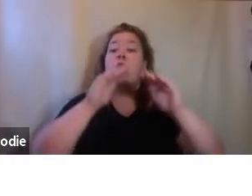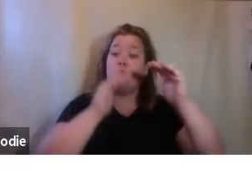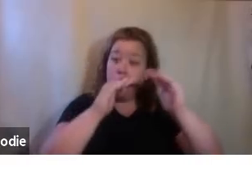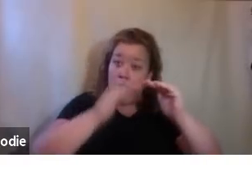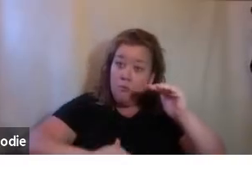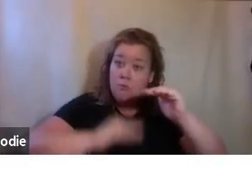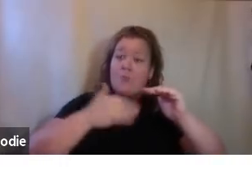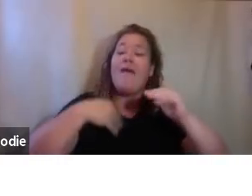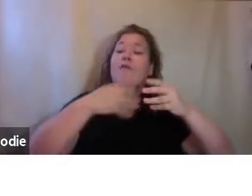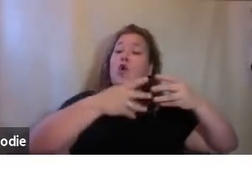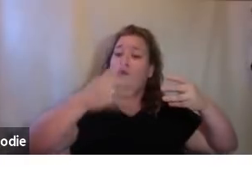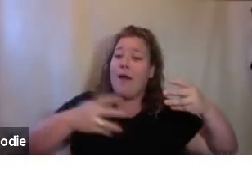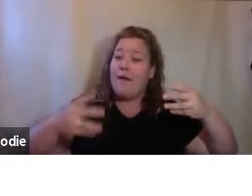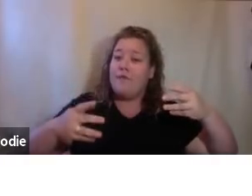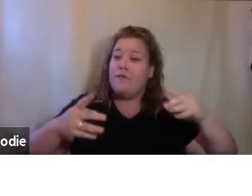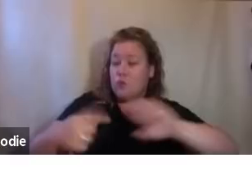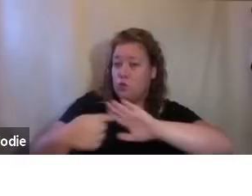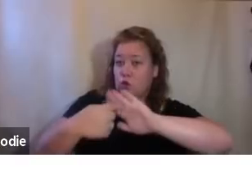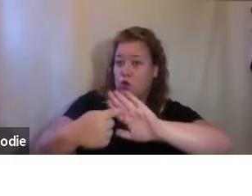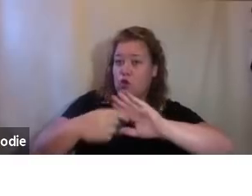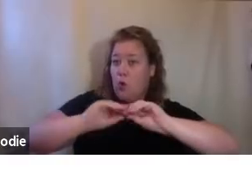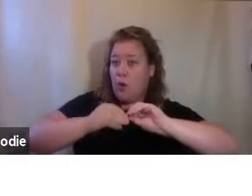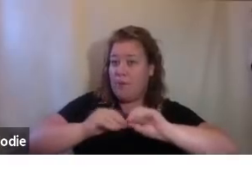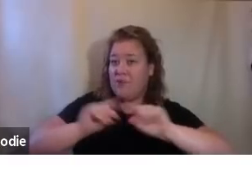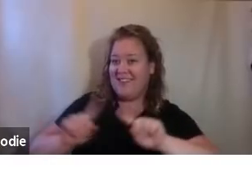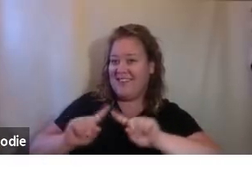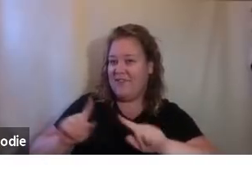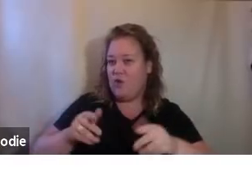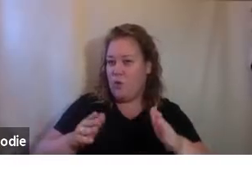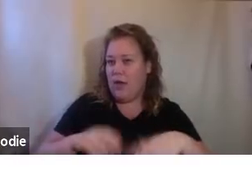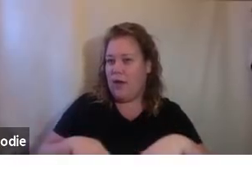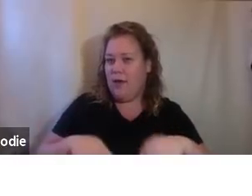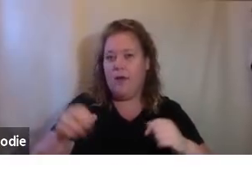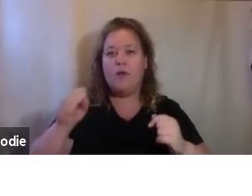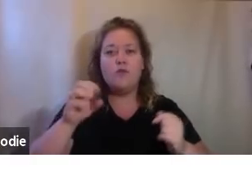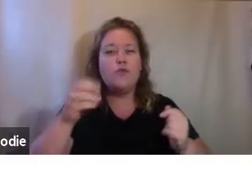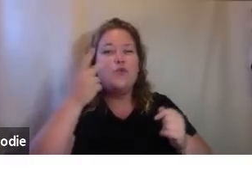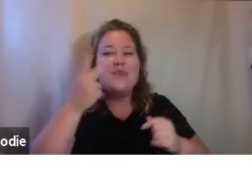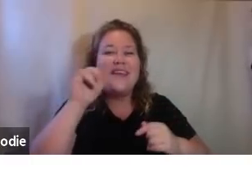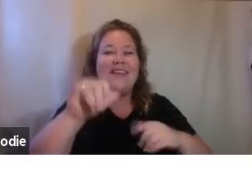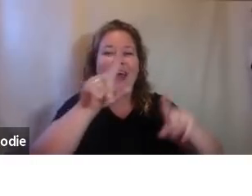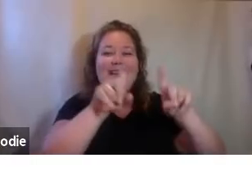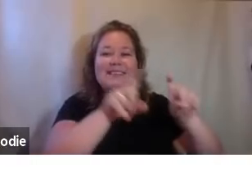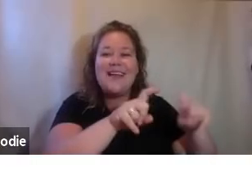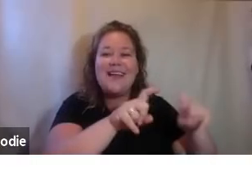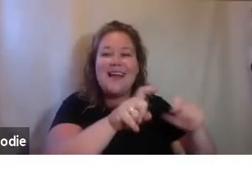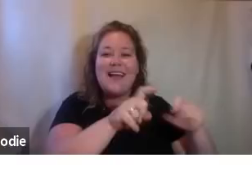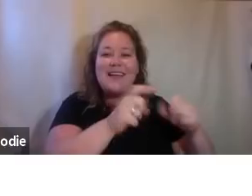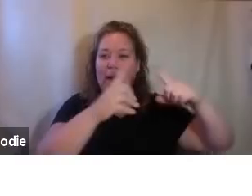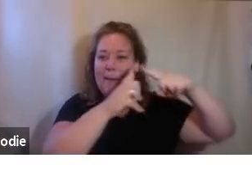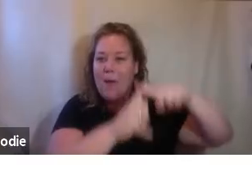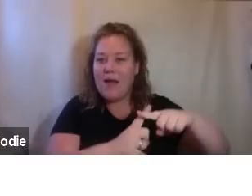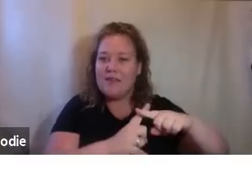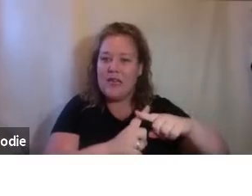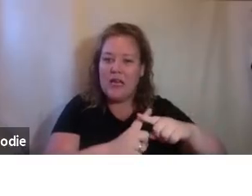metrics. So these are just a couple of graphs that share with you the percentage of tests that were positive, again, the 7-day rolling average over